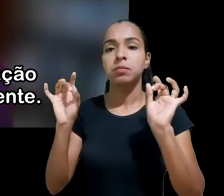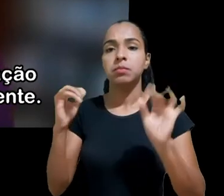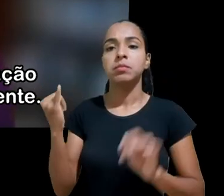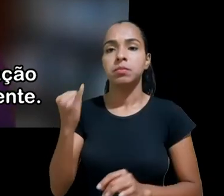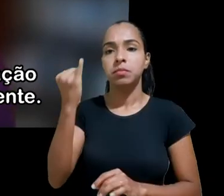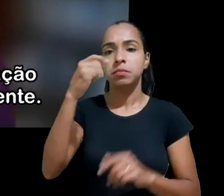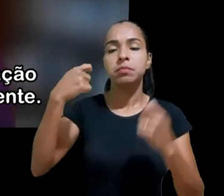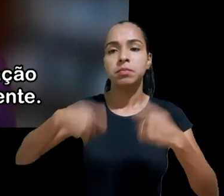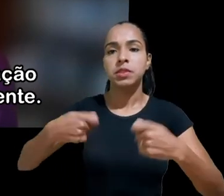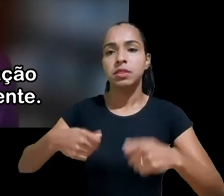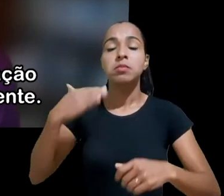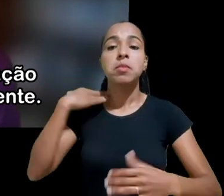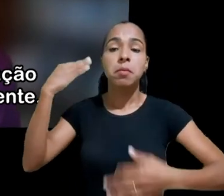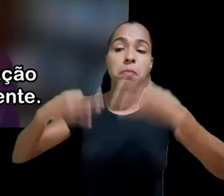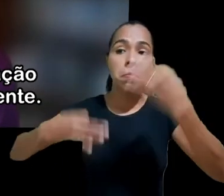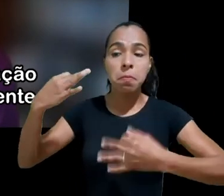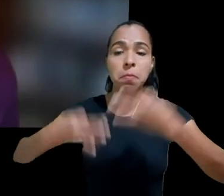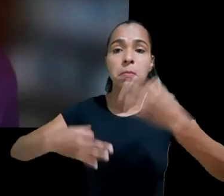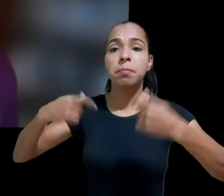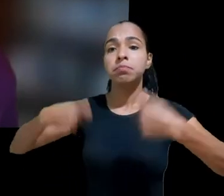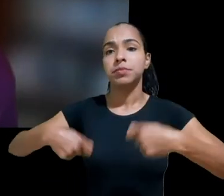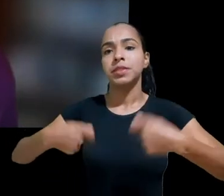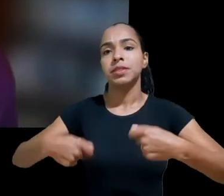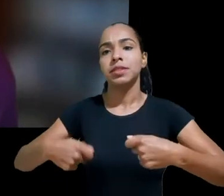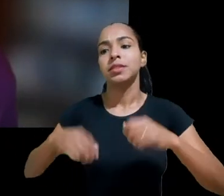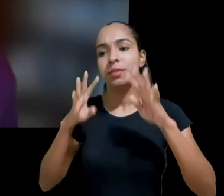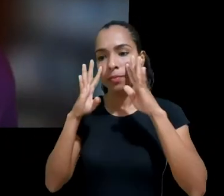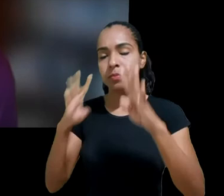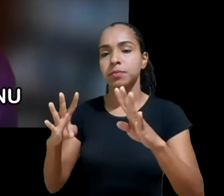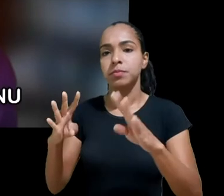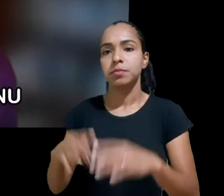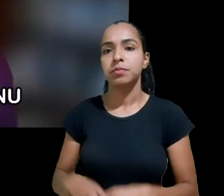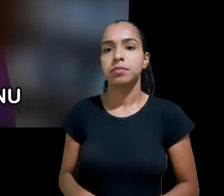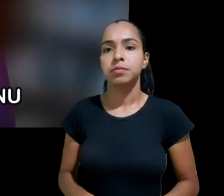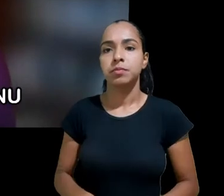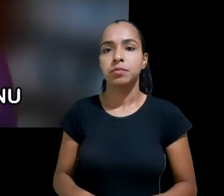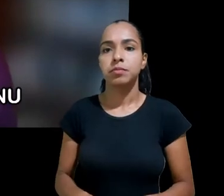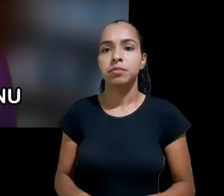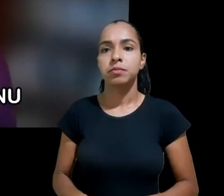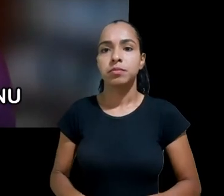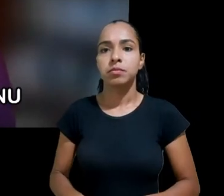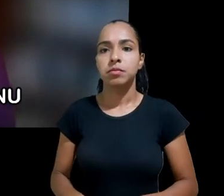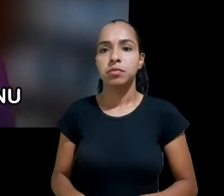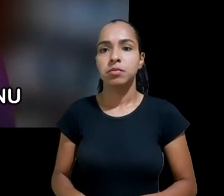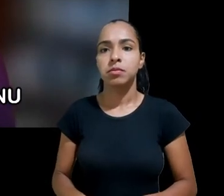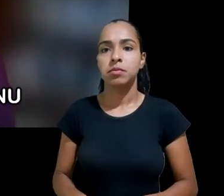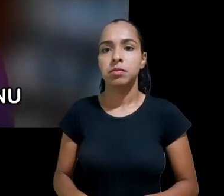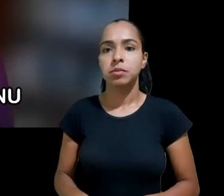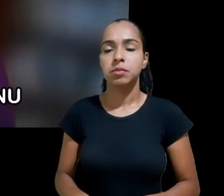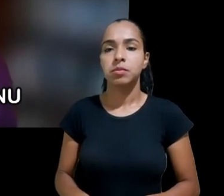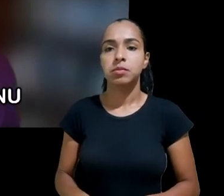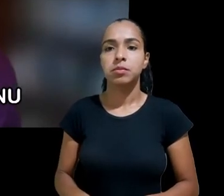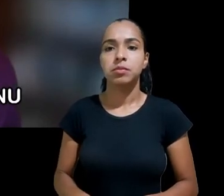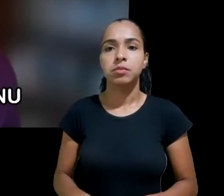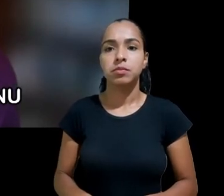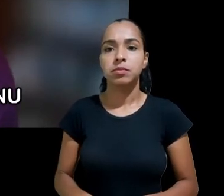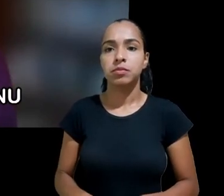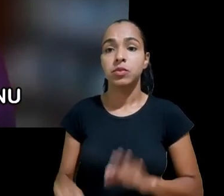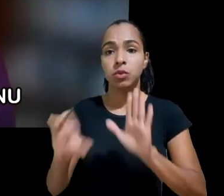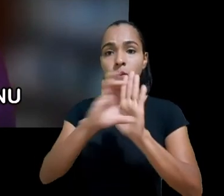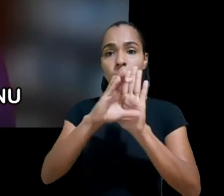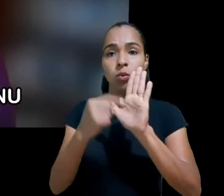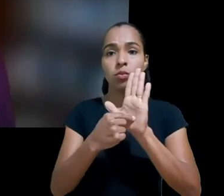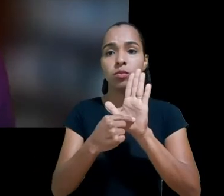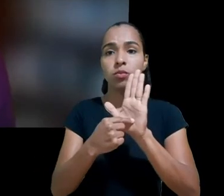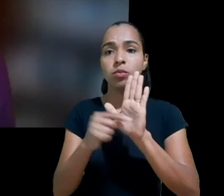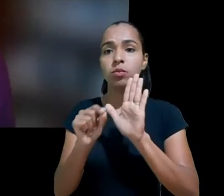take its provisions into account where relevant so the code interestingly draws on the UN Convention on the Rights